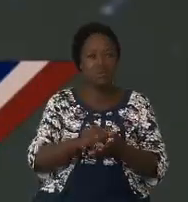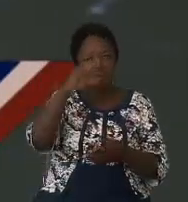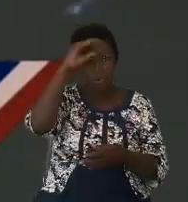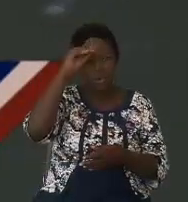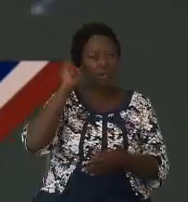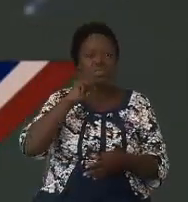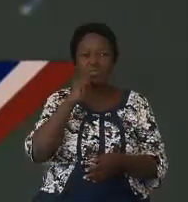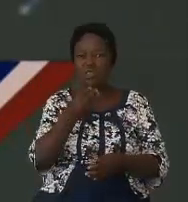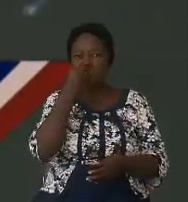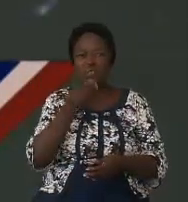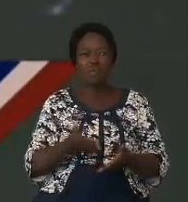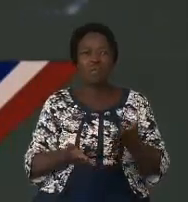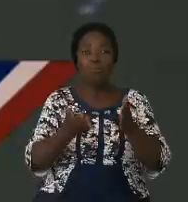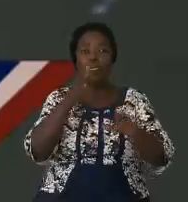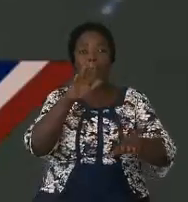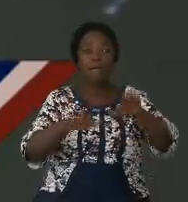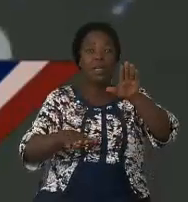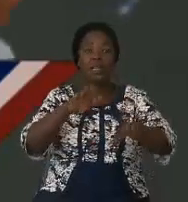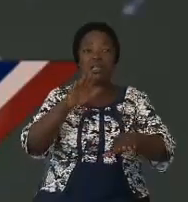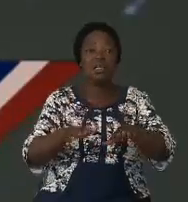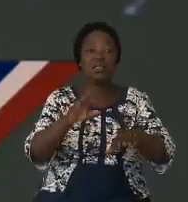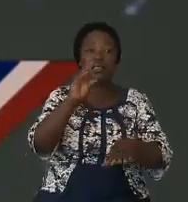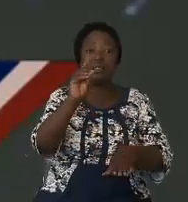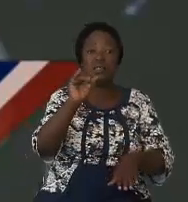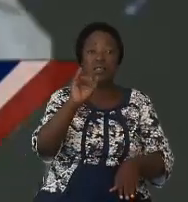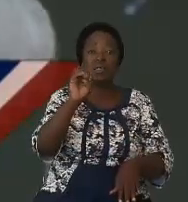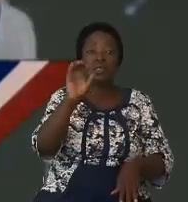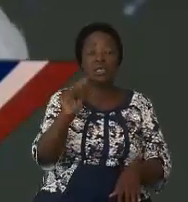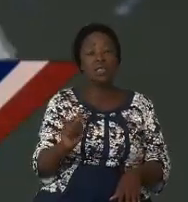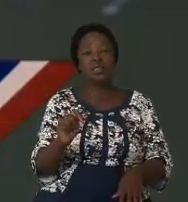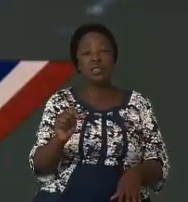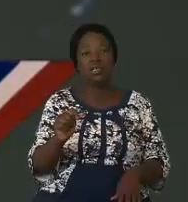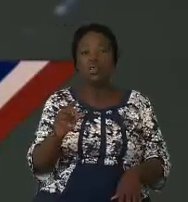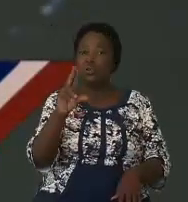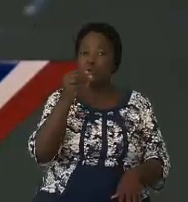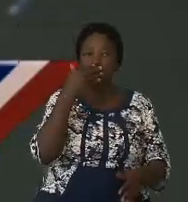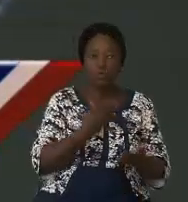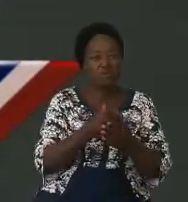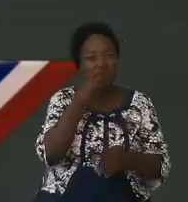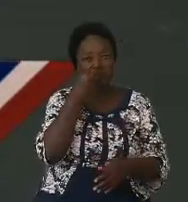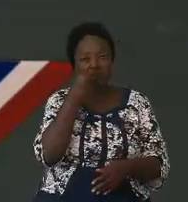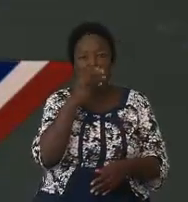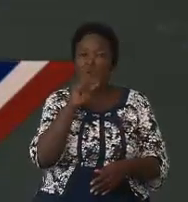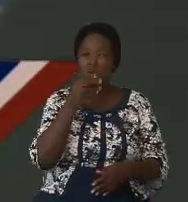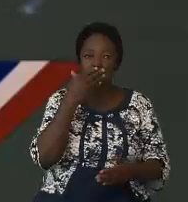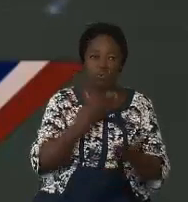not eating balanced diet. No fruit, no vegetables, no clean water, and no good